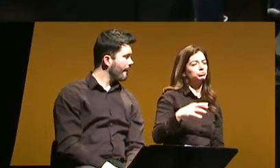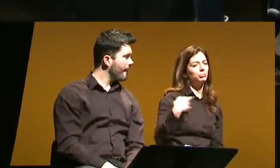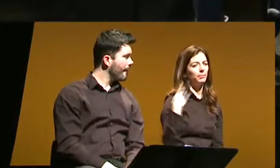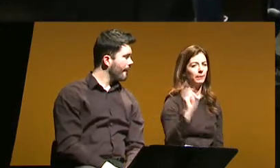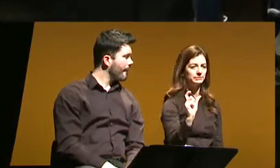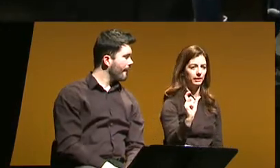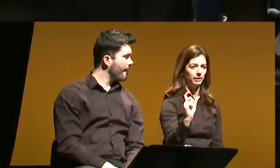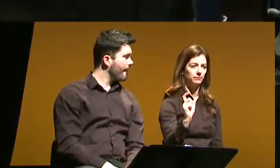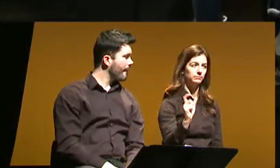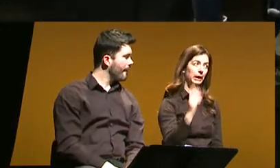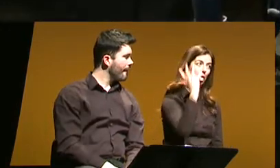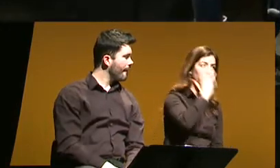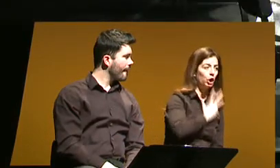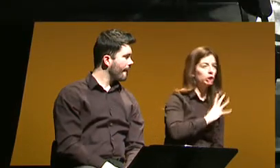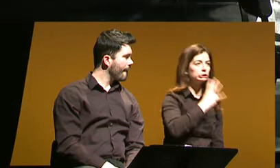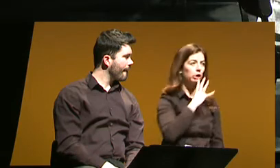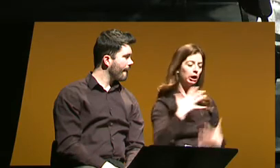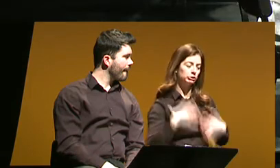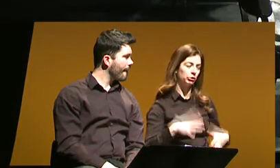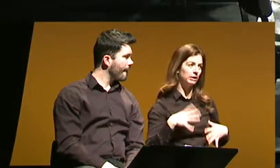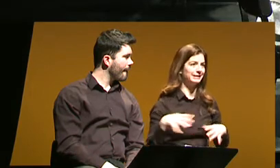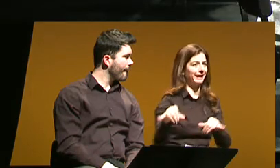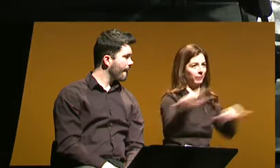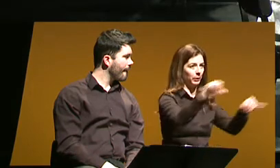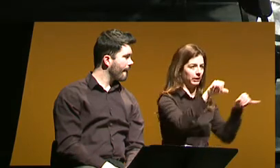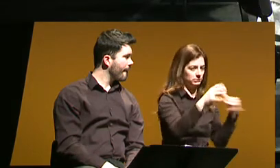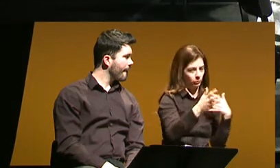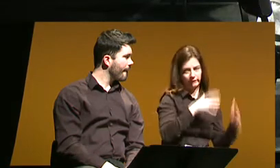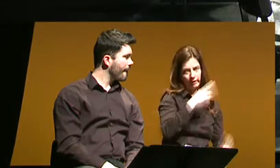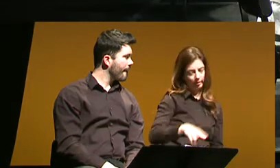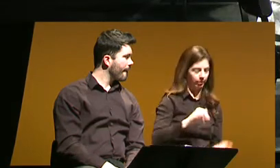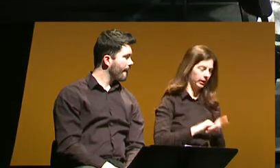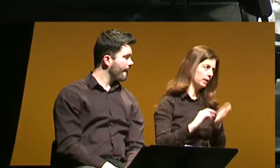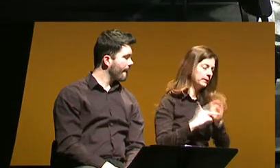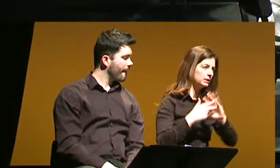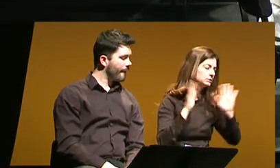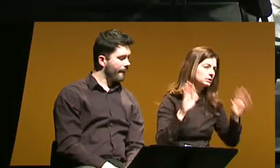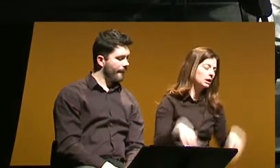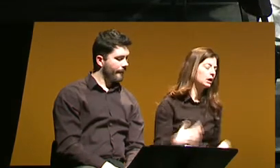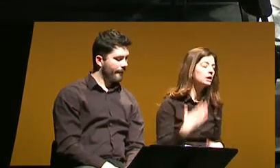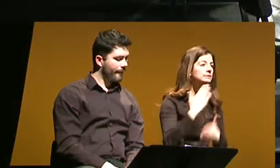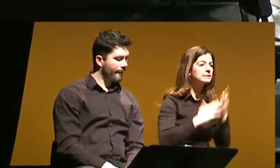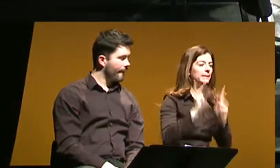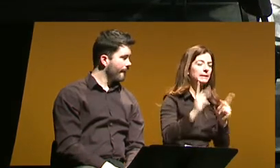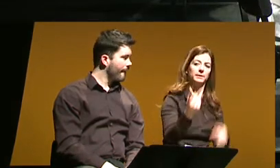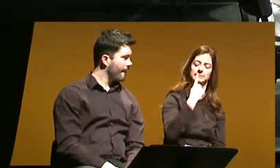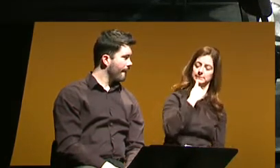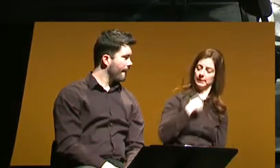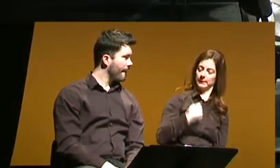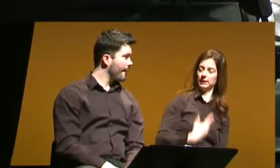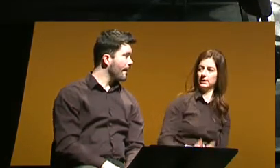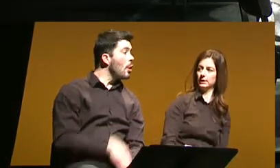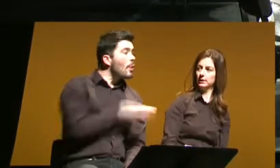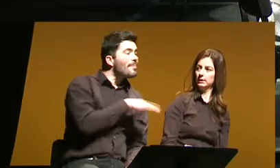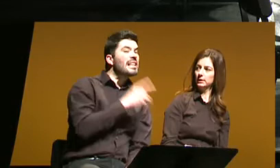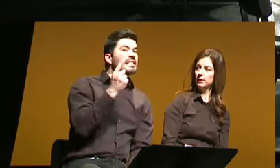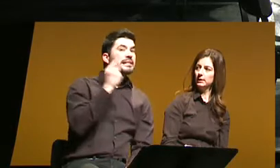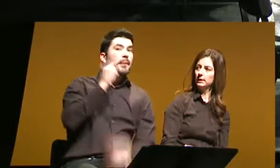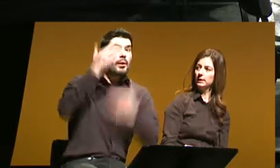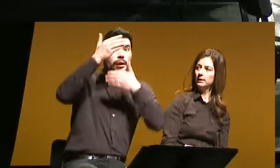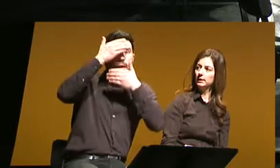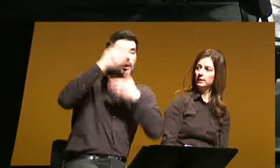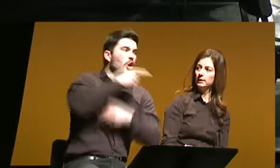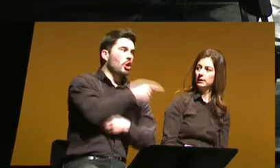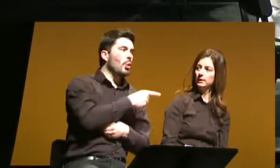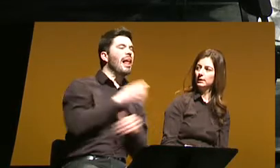dress and act like everyone else, whatever the hell that means. Some people look at me and say, you're not as Muslim as someone who wears the